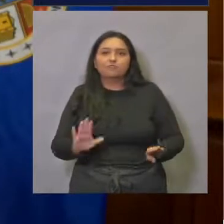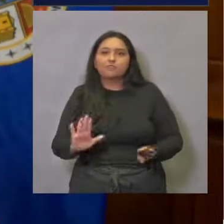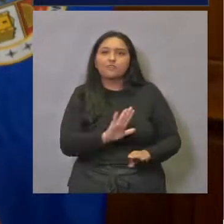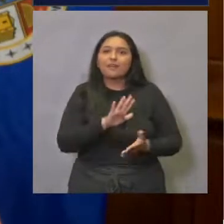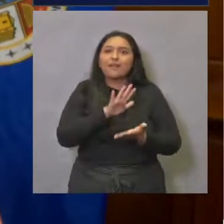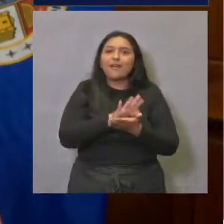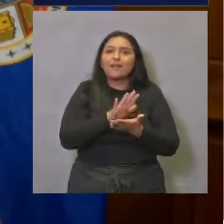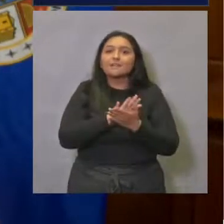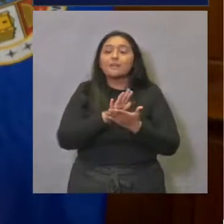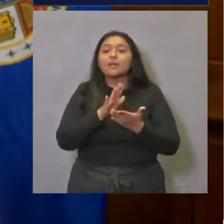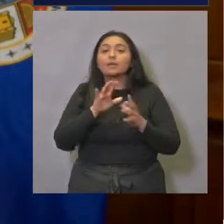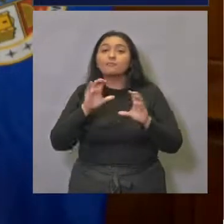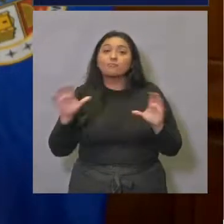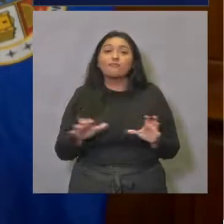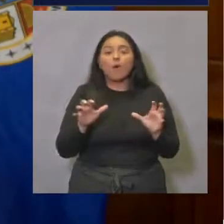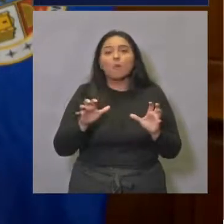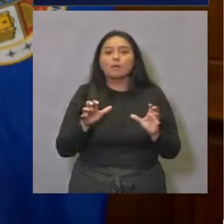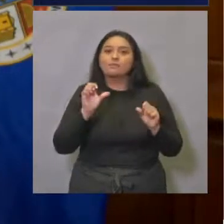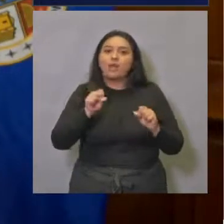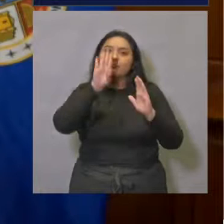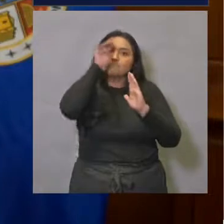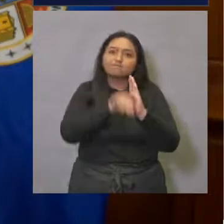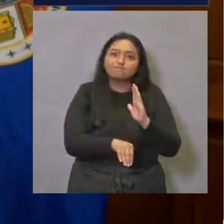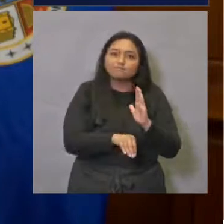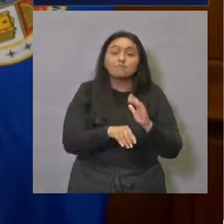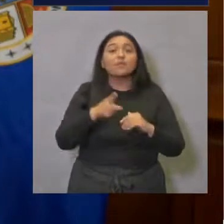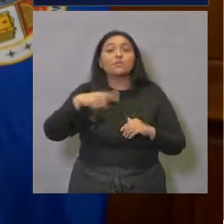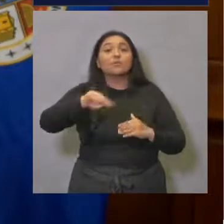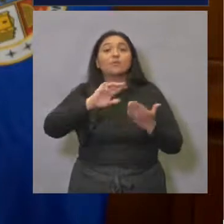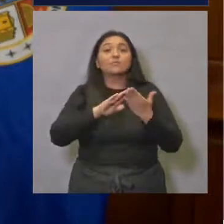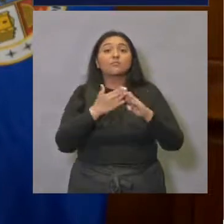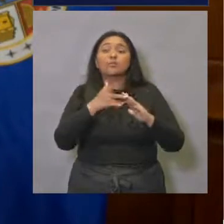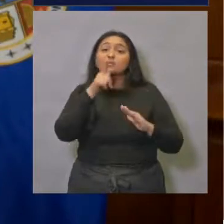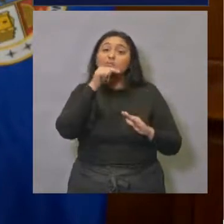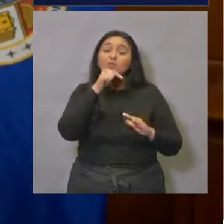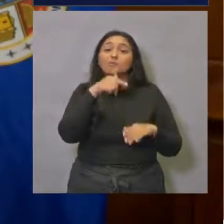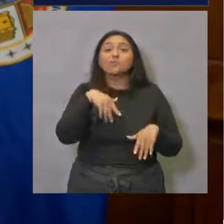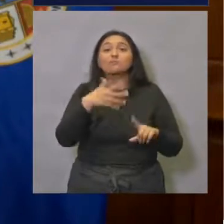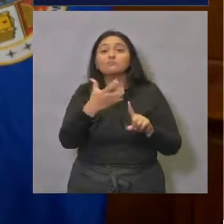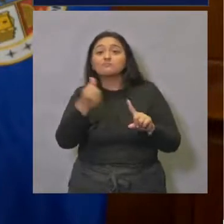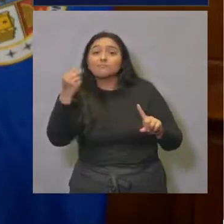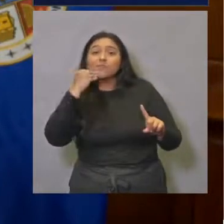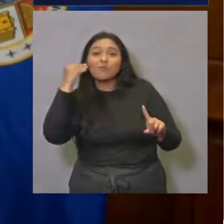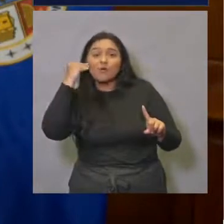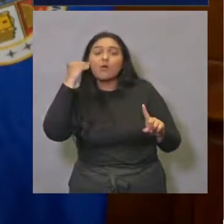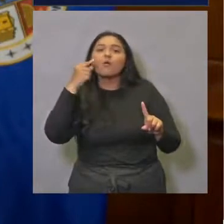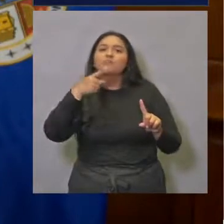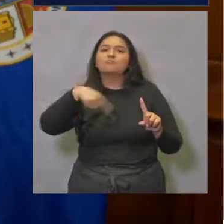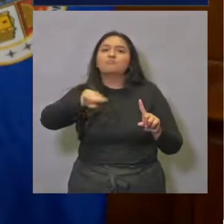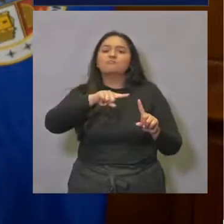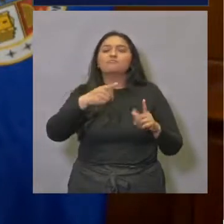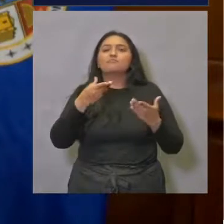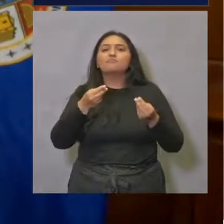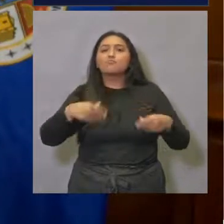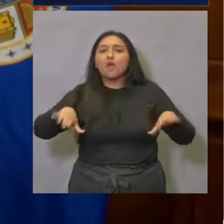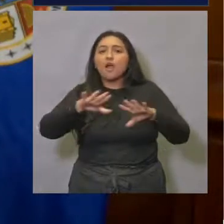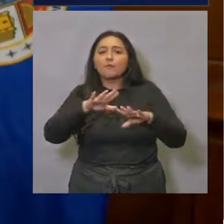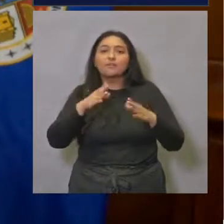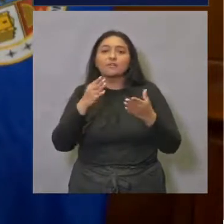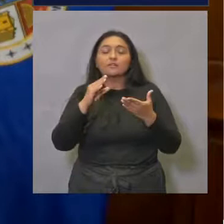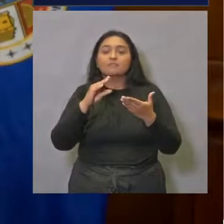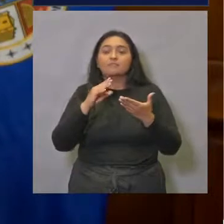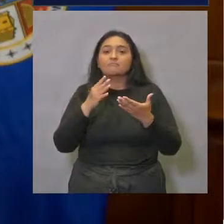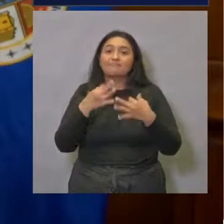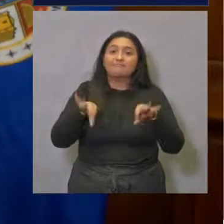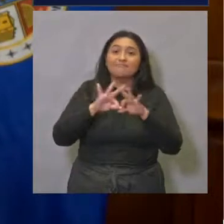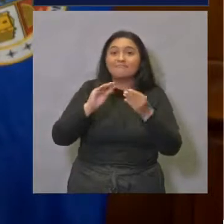performance. And communities with high numbers of foreclosure often experience declines in property values and blighted neighborhoods, and